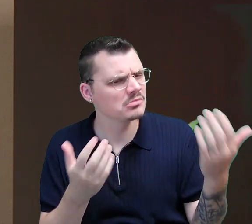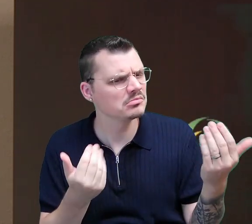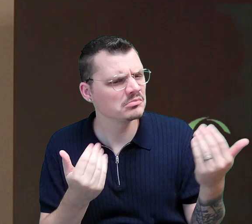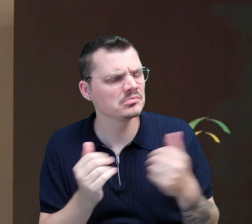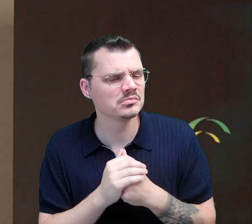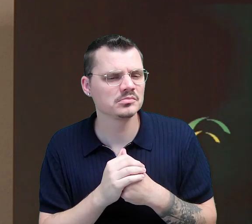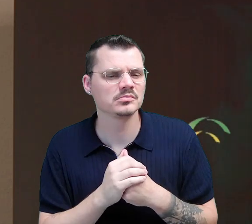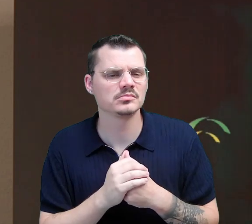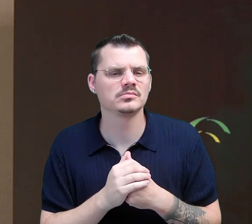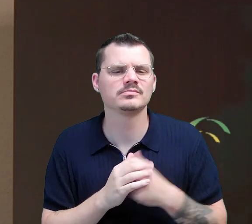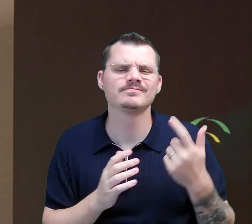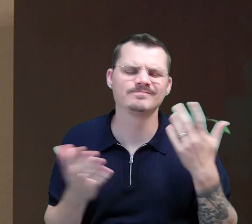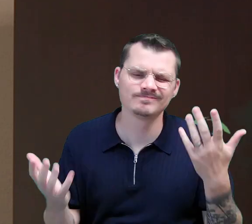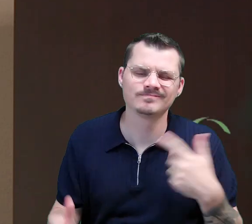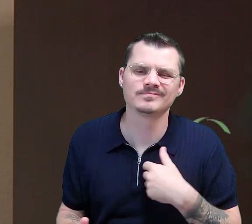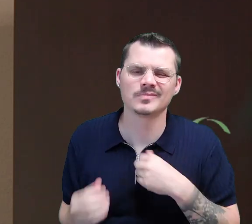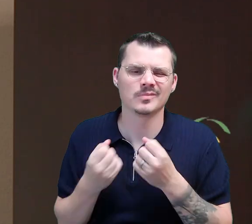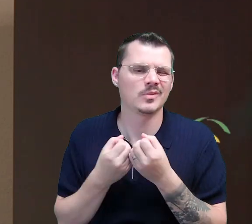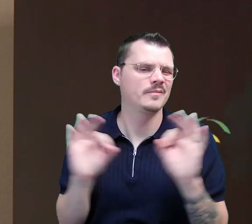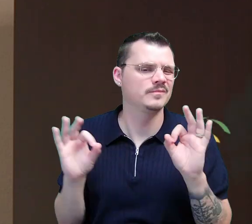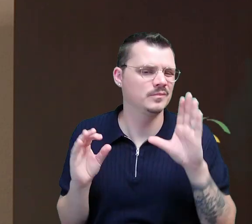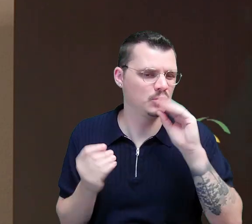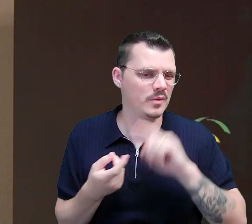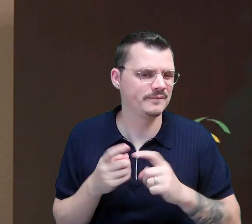Well, I dumped my boyfriend